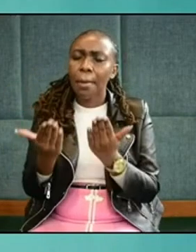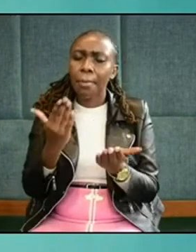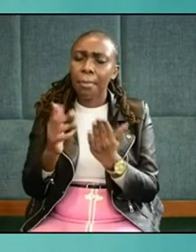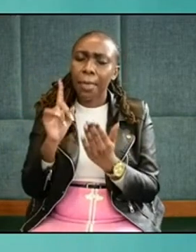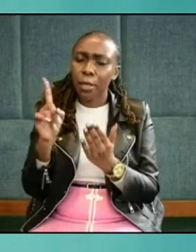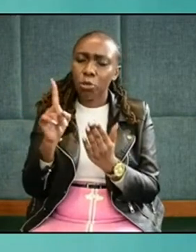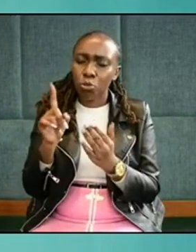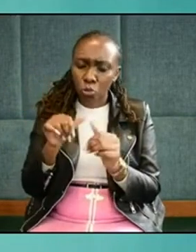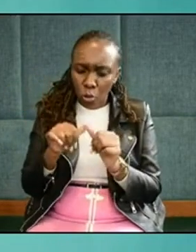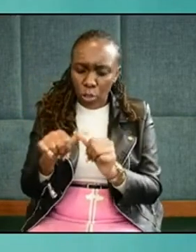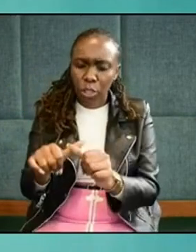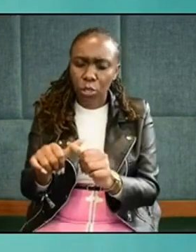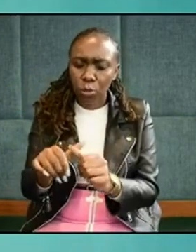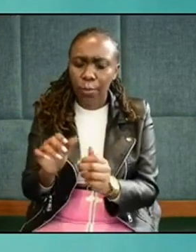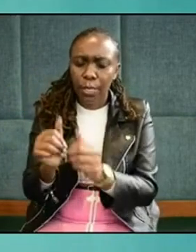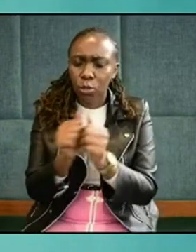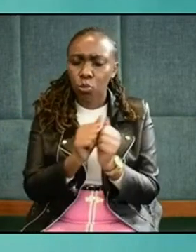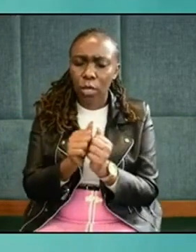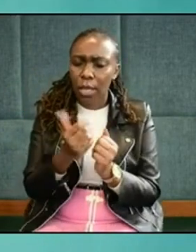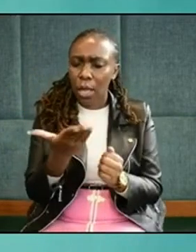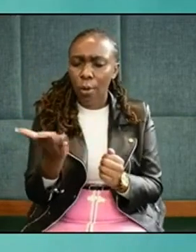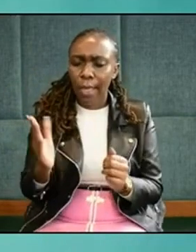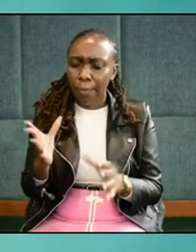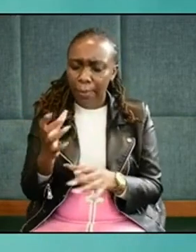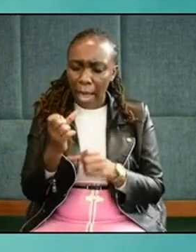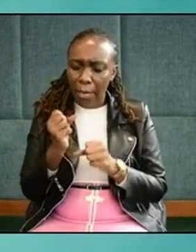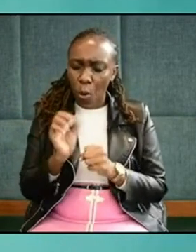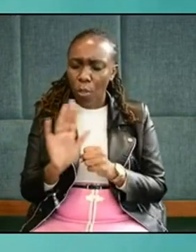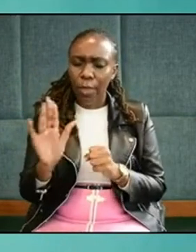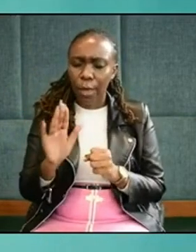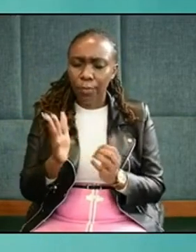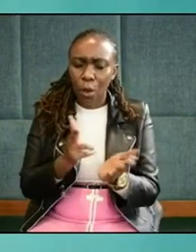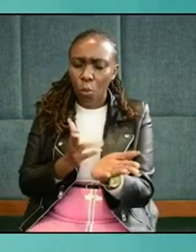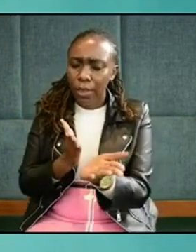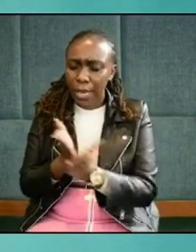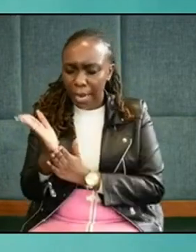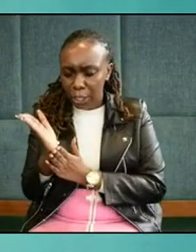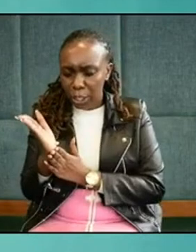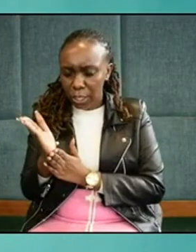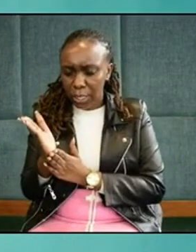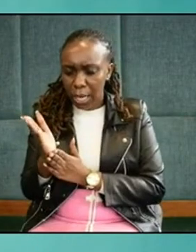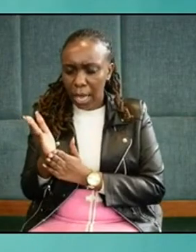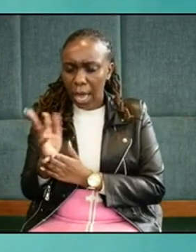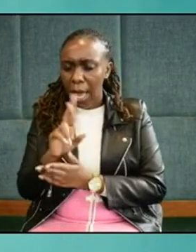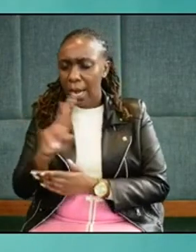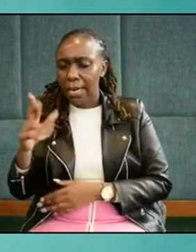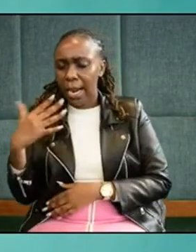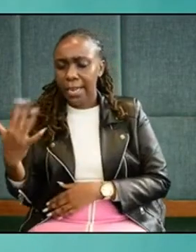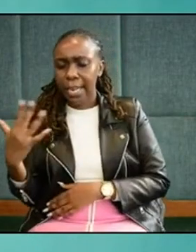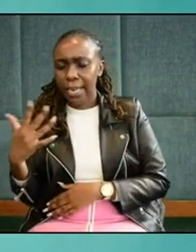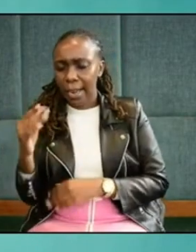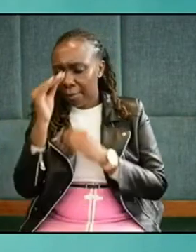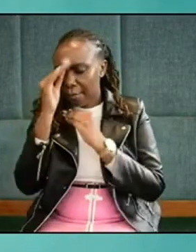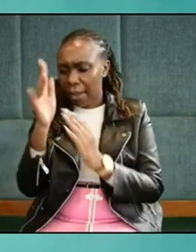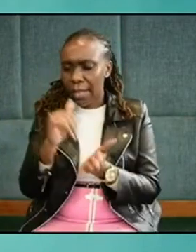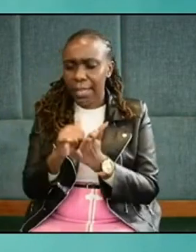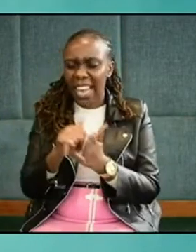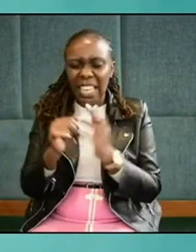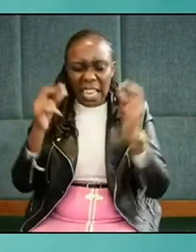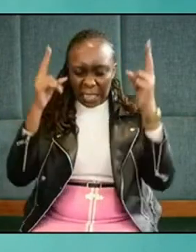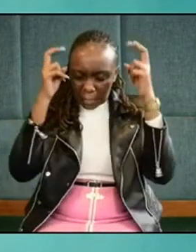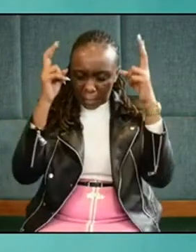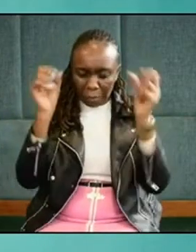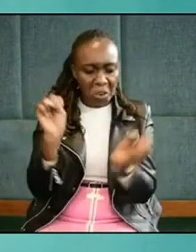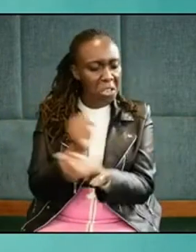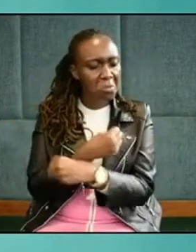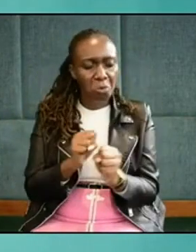on being with them and hold them, Lord, with your righteous right hand, dear Father, that the devil may